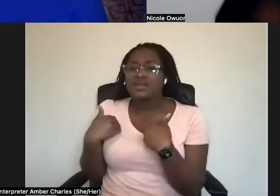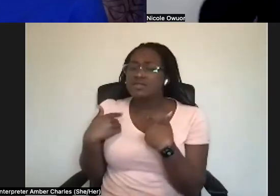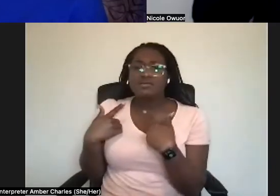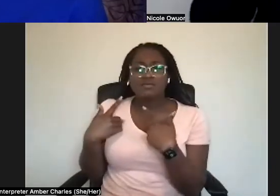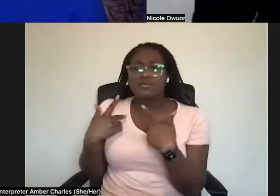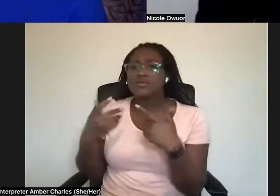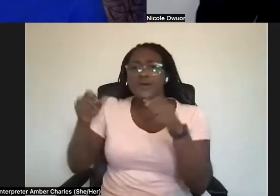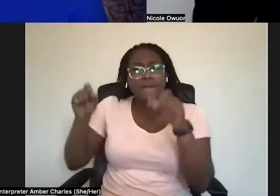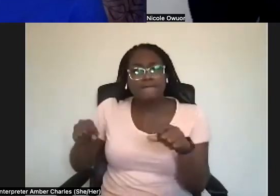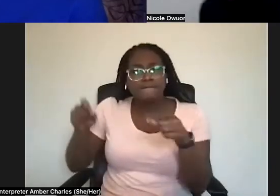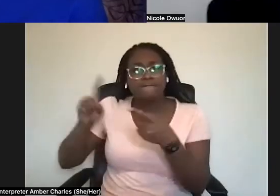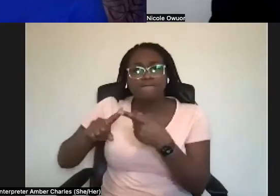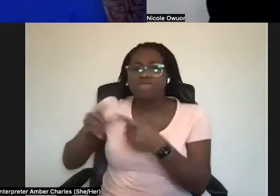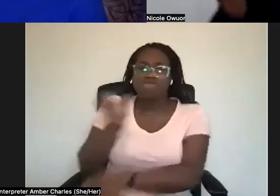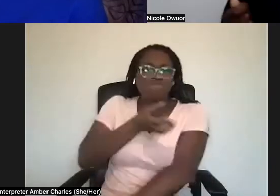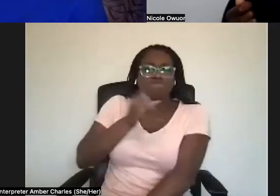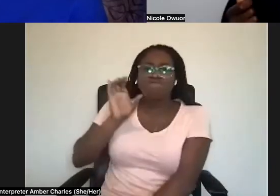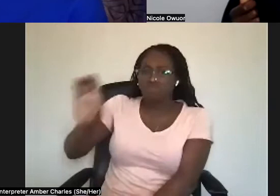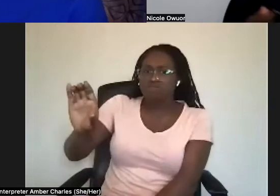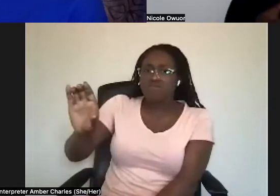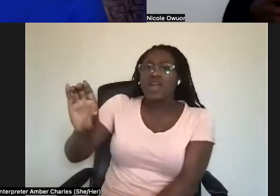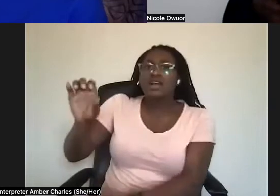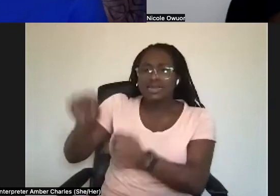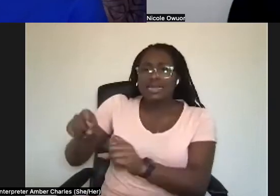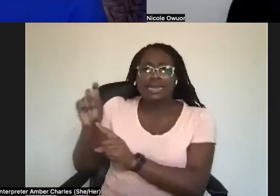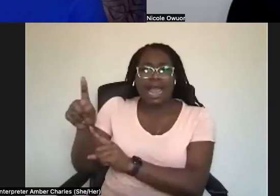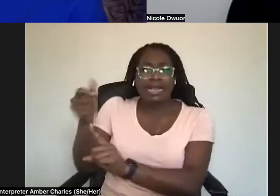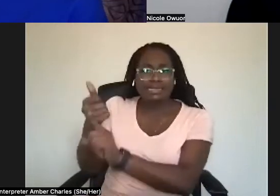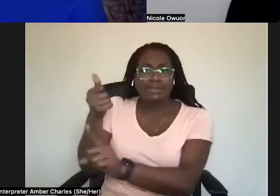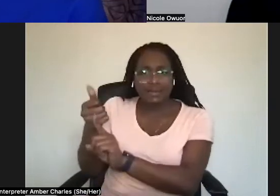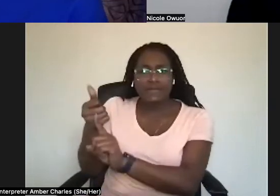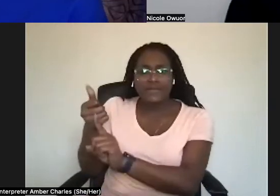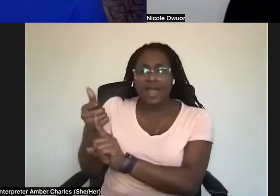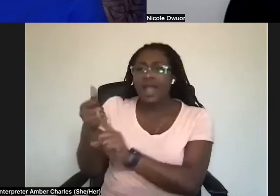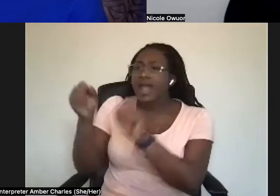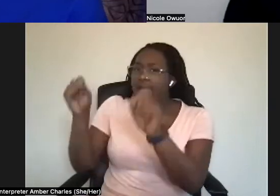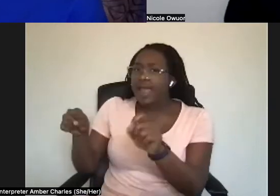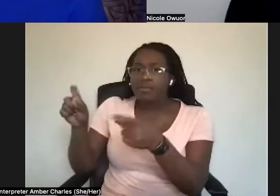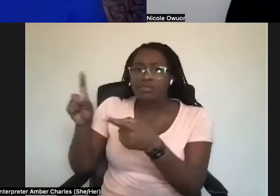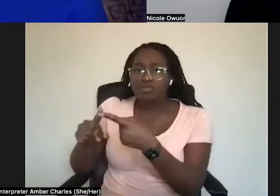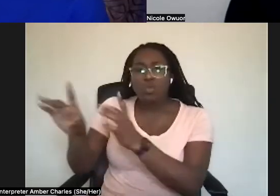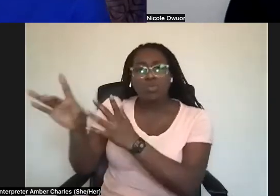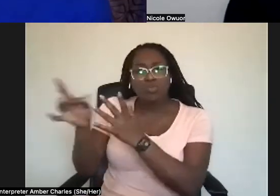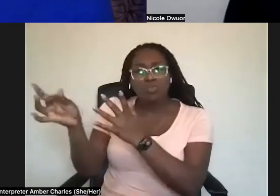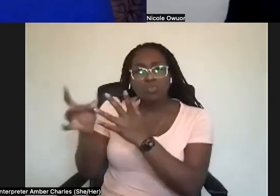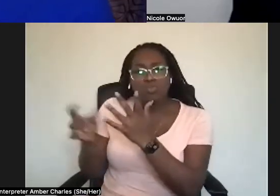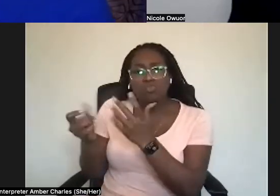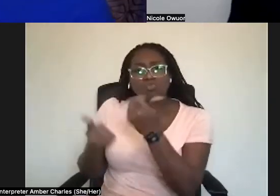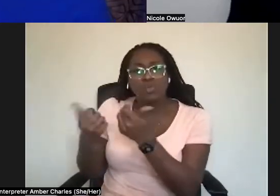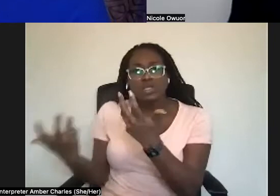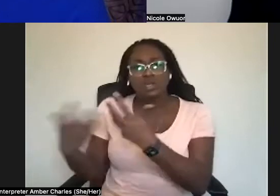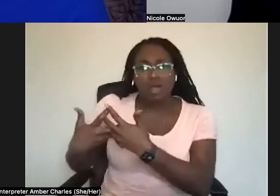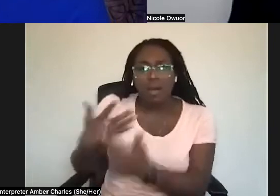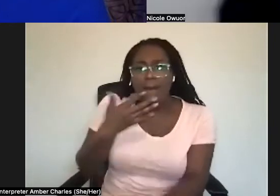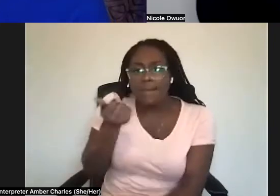to ask those questions of themselves and the agency to choose what serves them and leave the